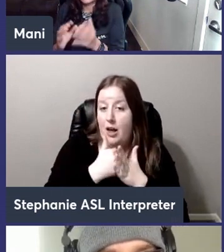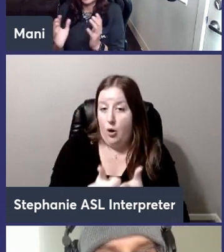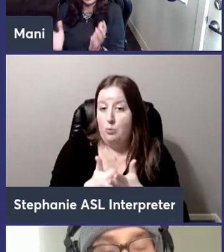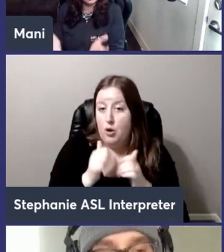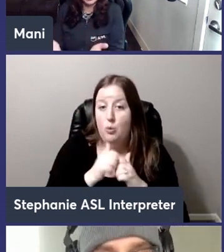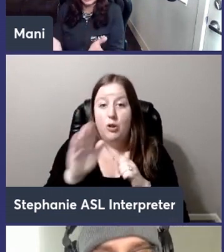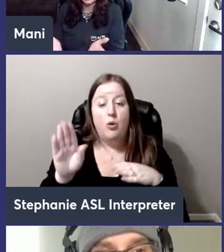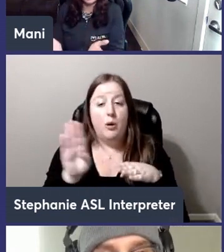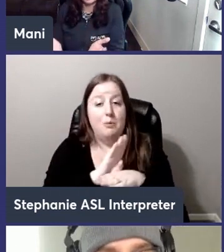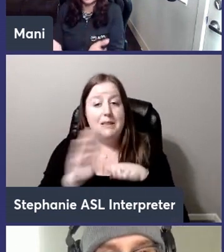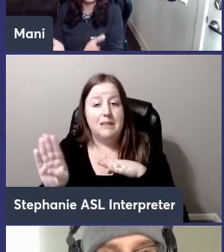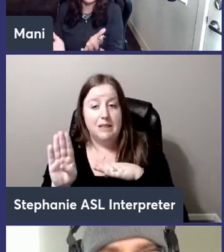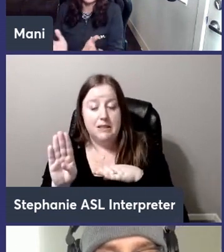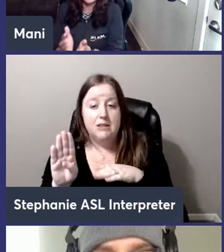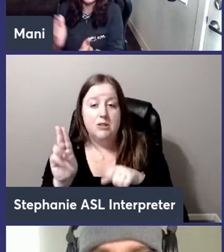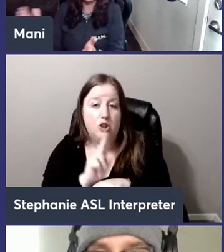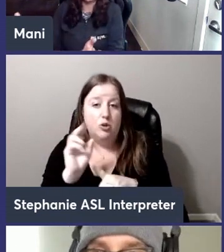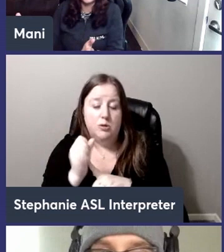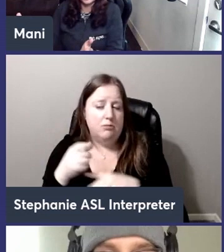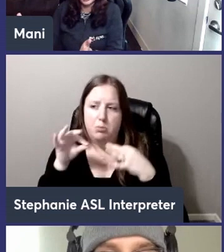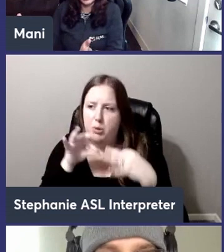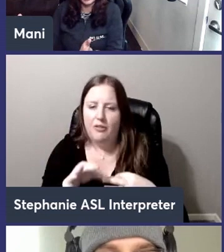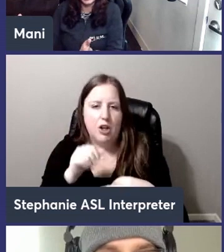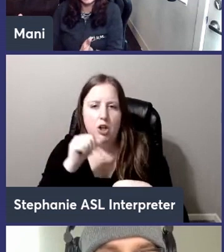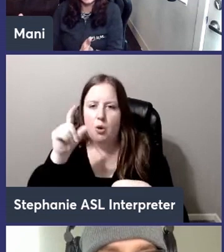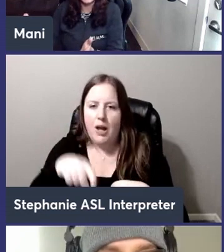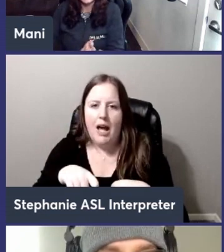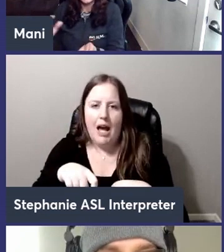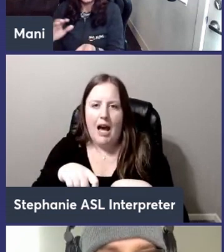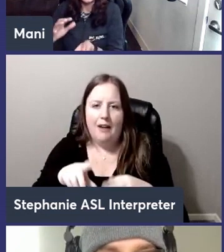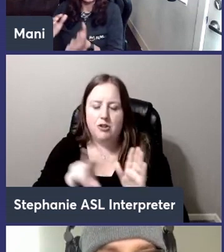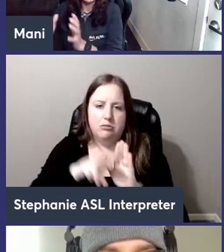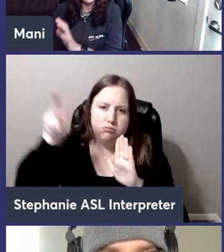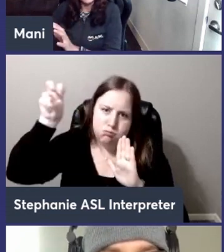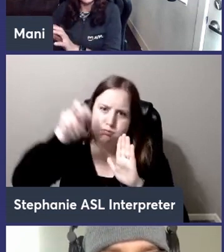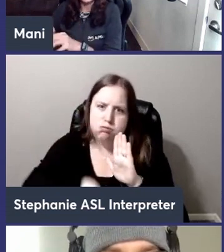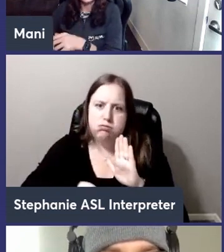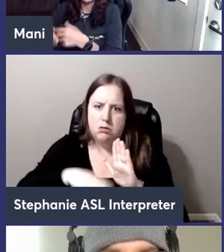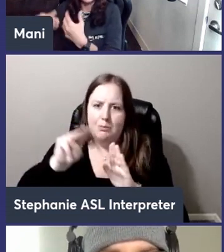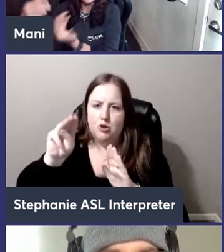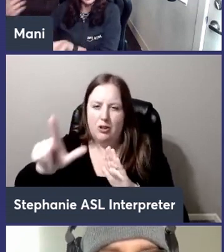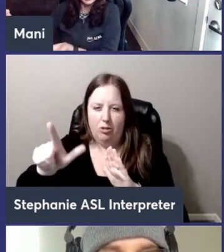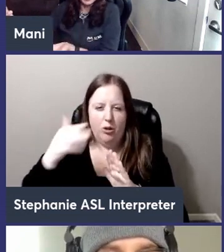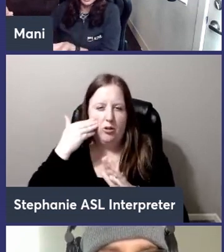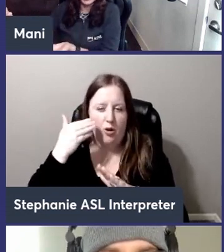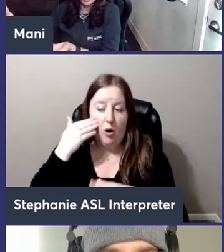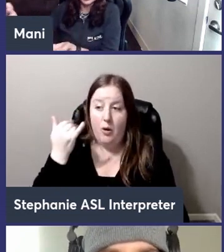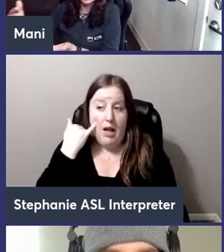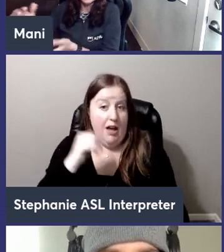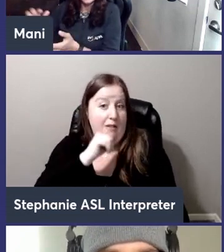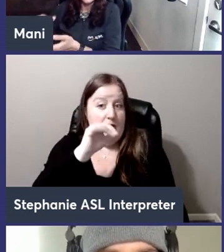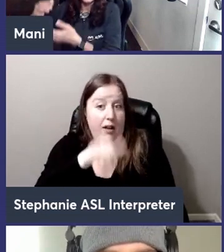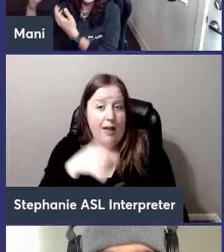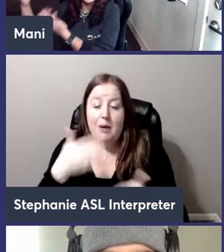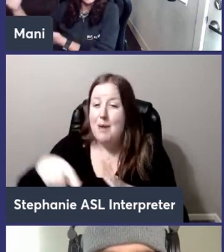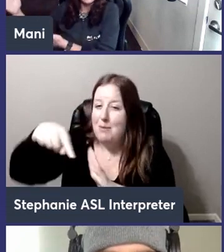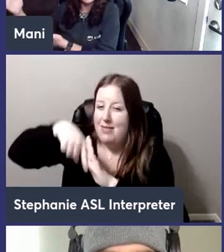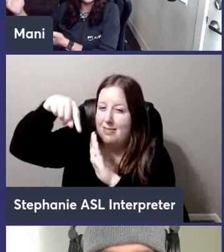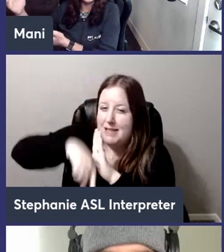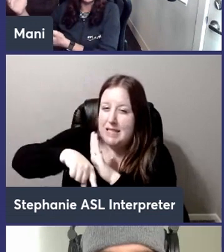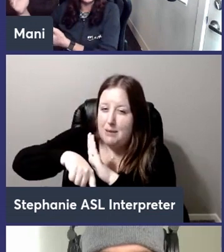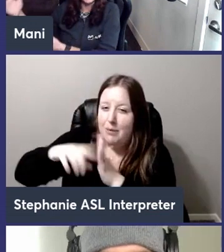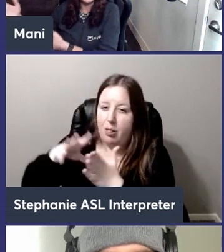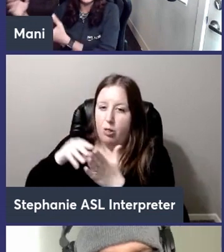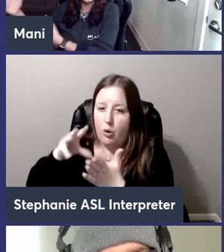case. That's perfect. You don't need to go into the deep learning side. But if it doesn't, then go to the deep learning models. You don't really have